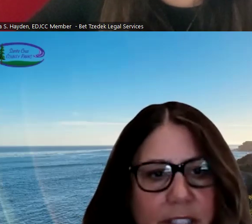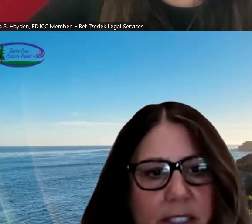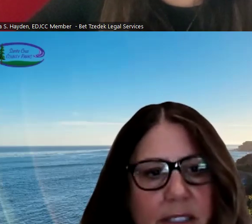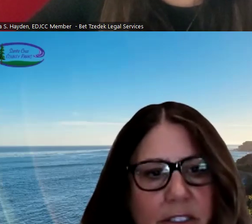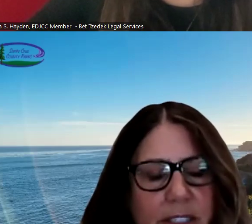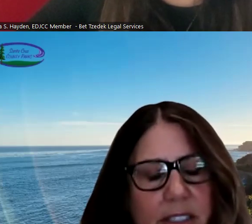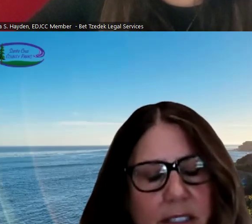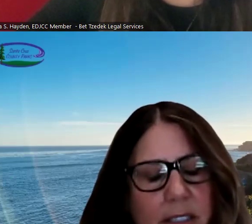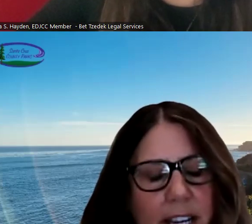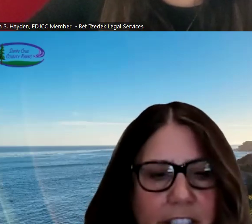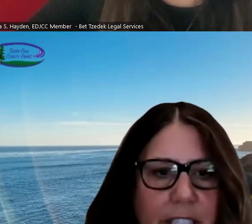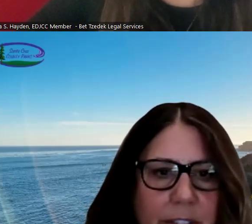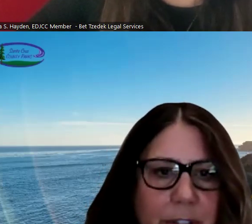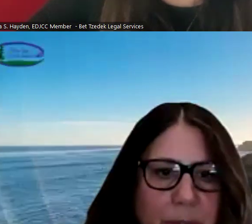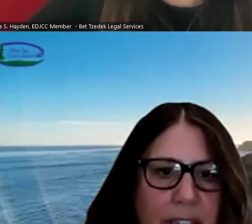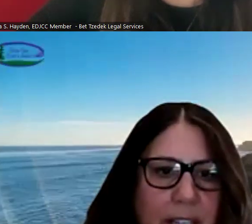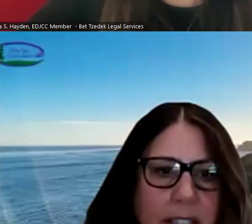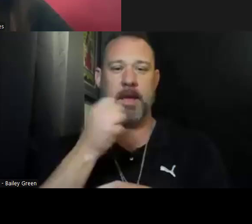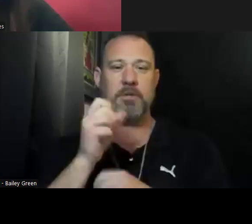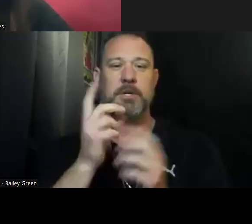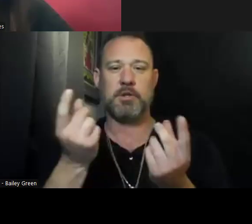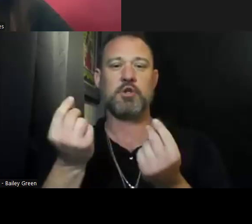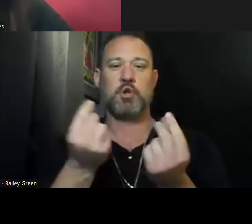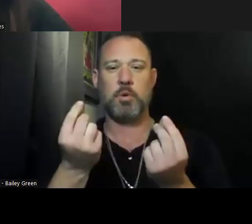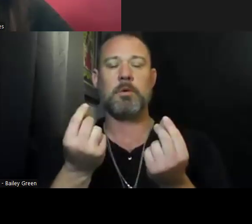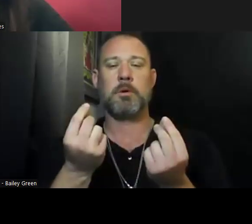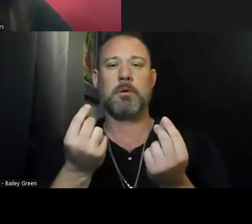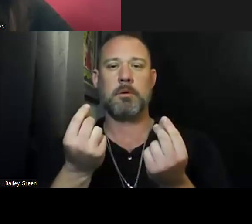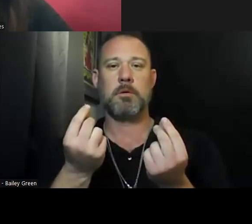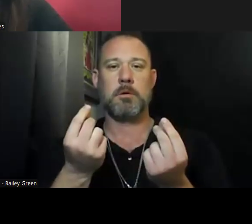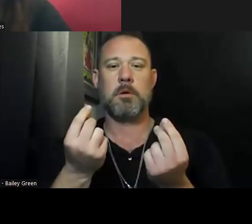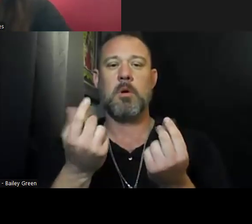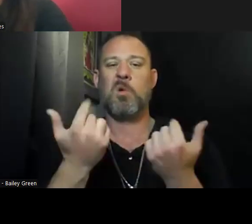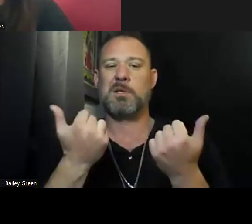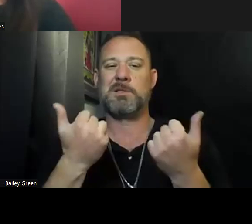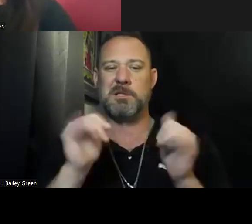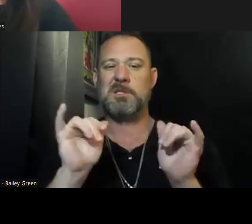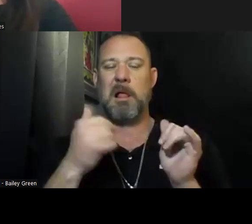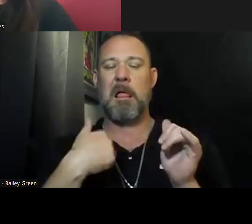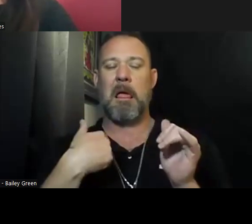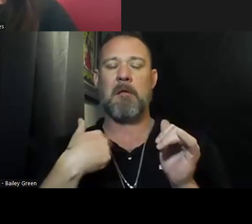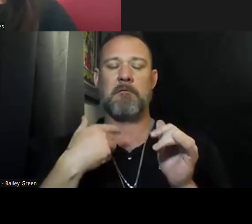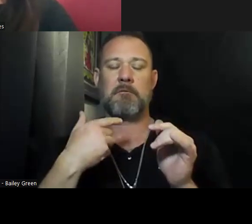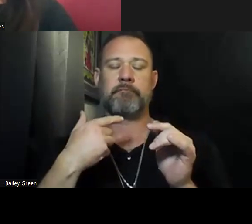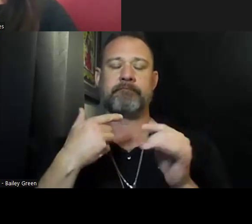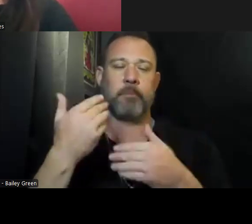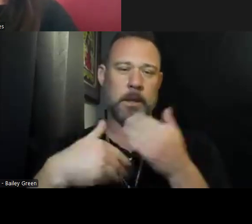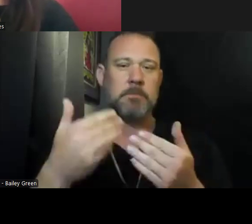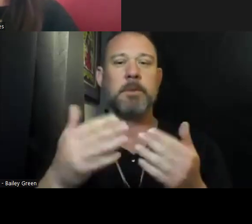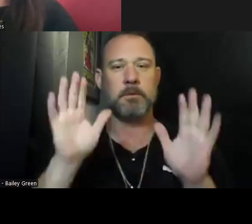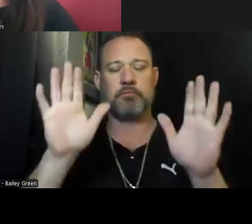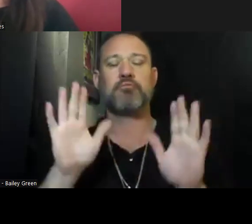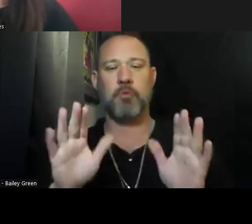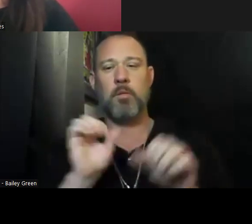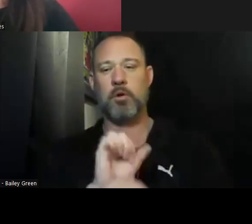that Justice and Aging is doing. And we still have a ways to go, but this is really, really great way